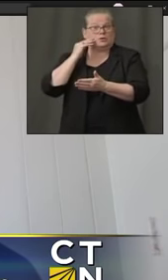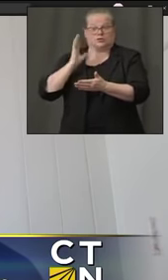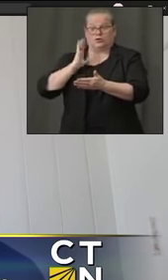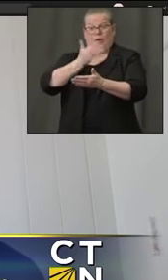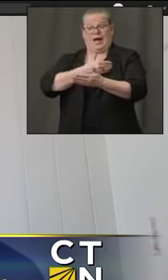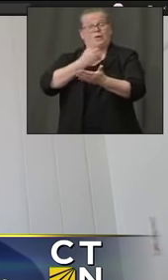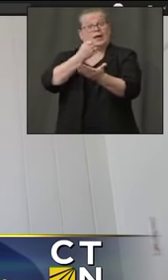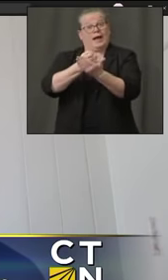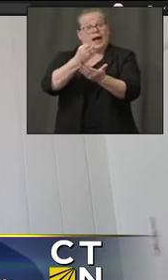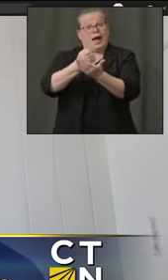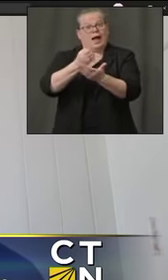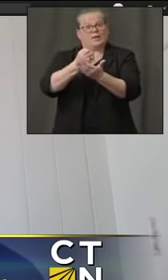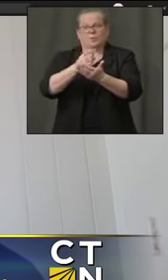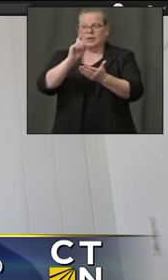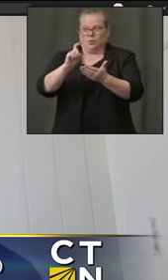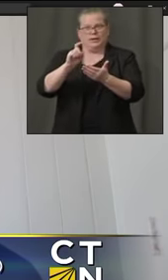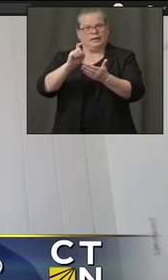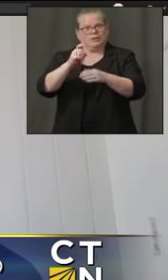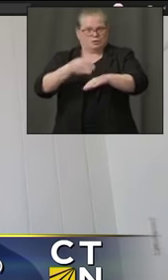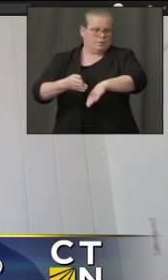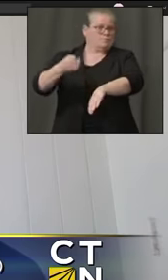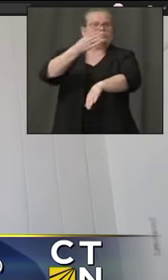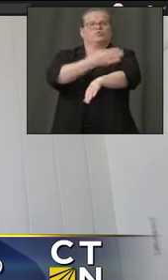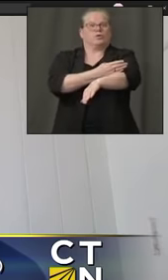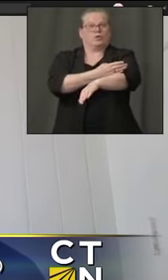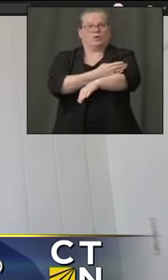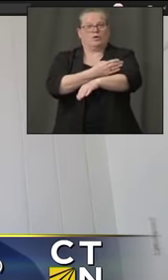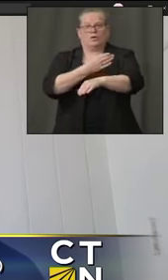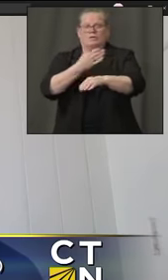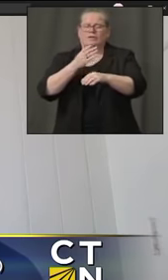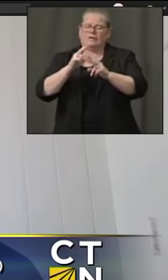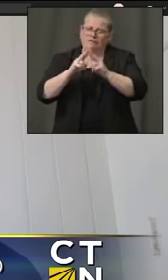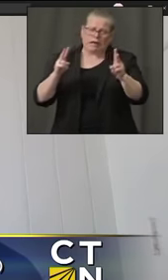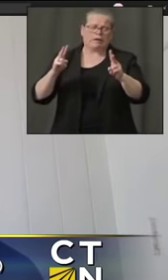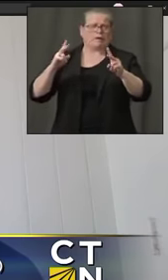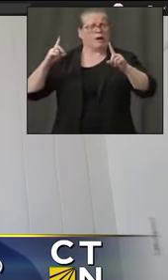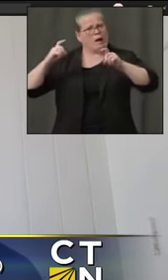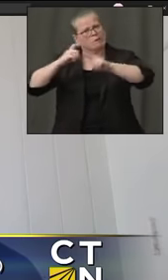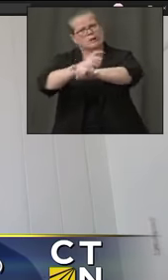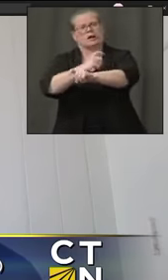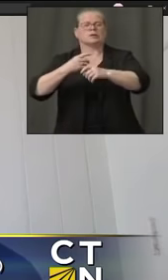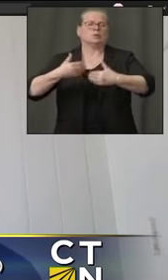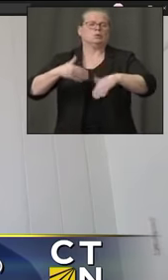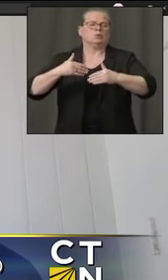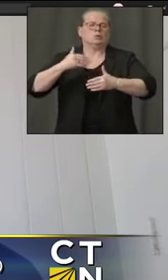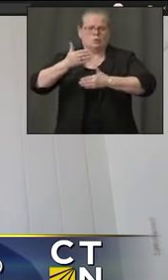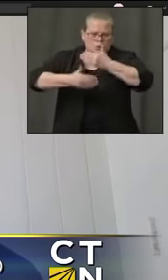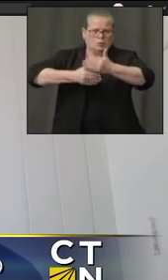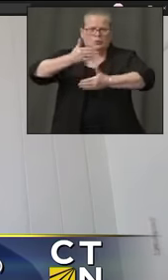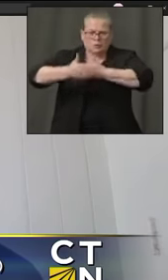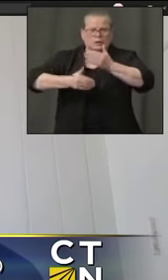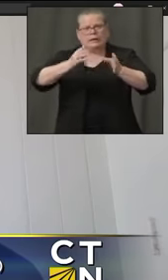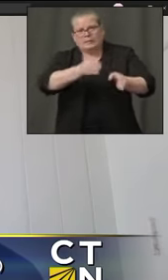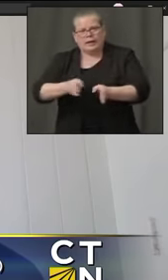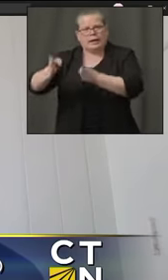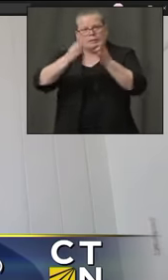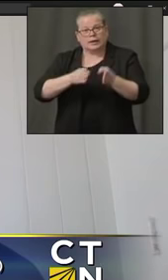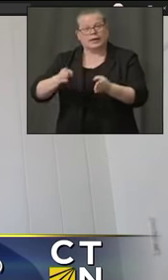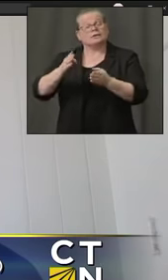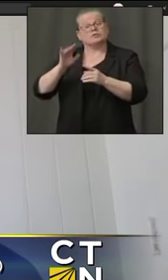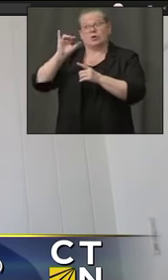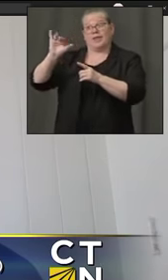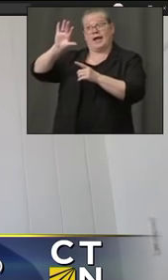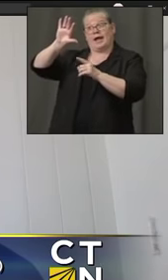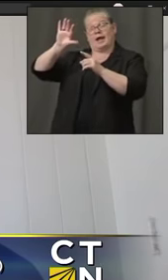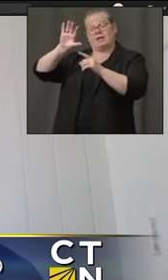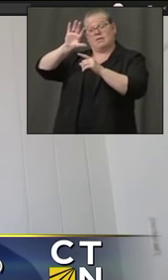the two is I think as most people can appreciate, is an immensely complex piece of work. So having some people who can work side by side with